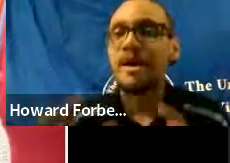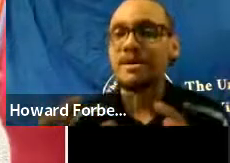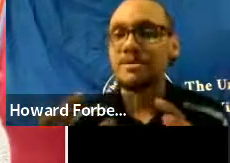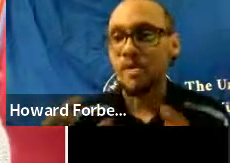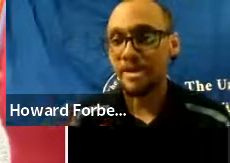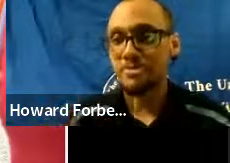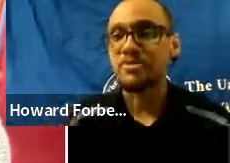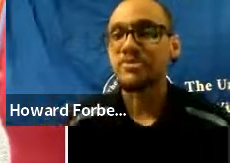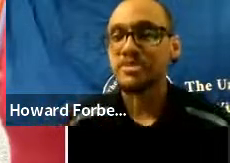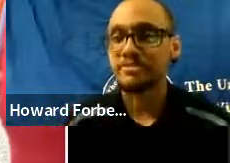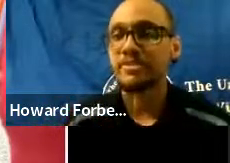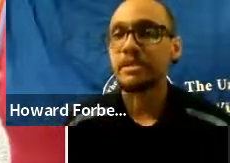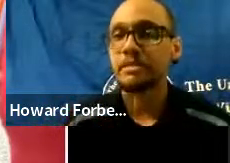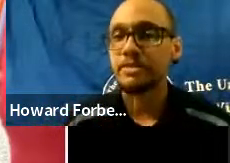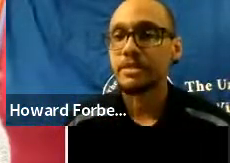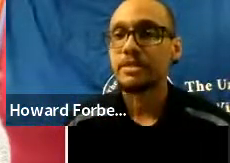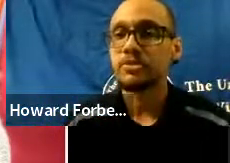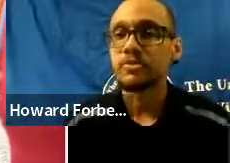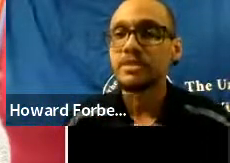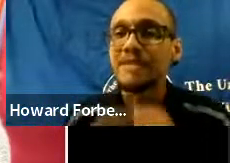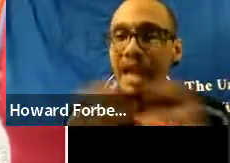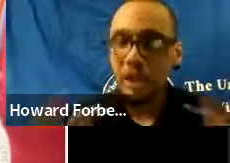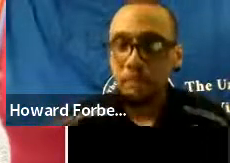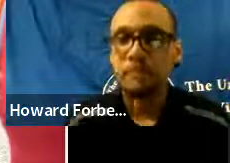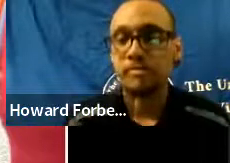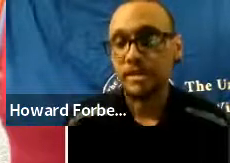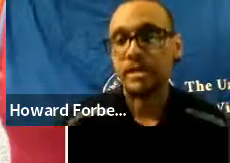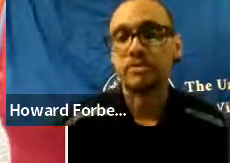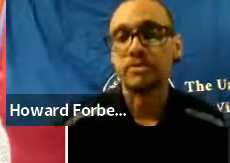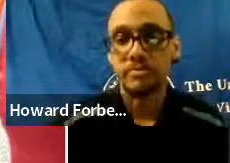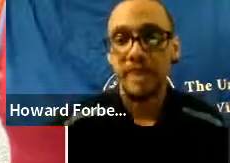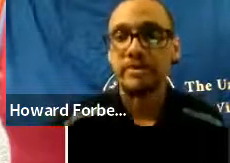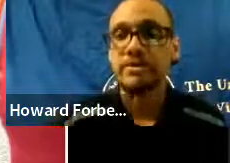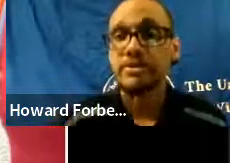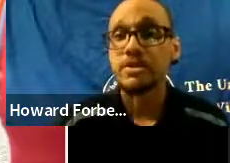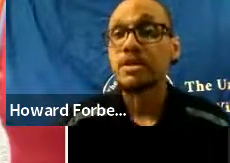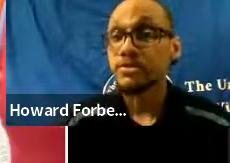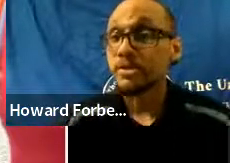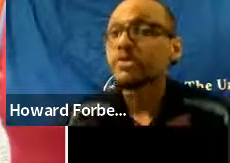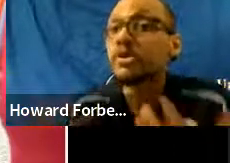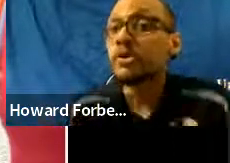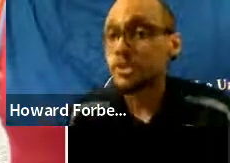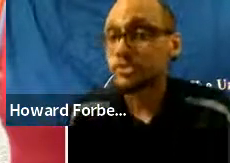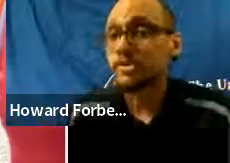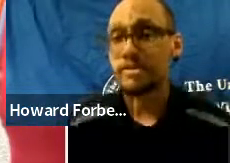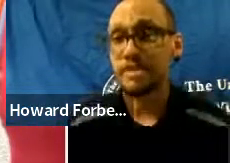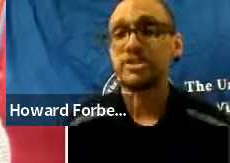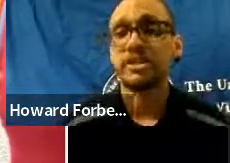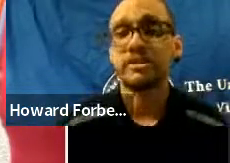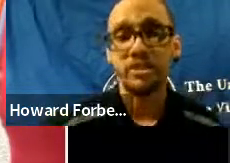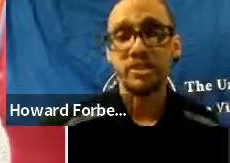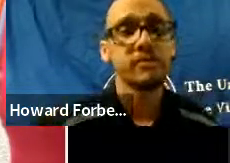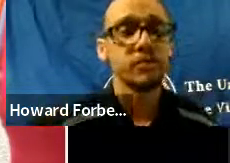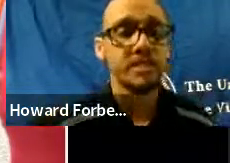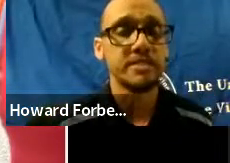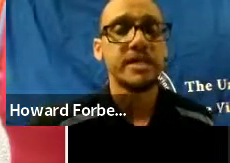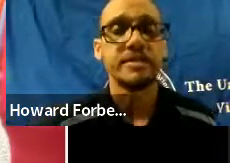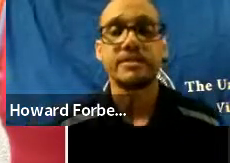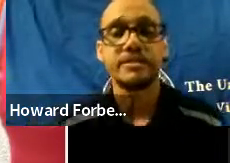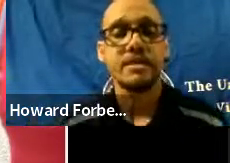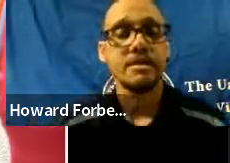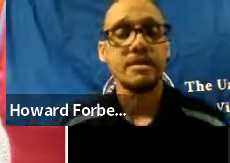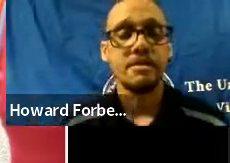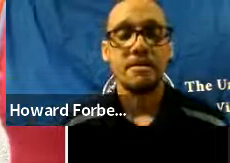this is why YOE was developed, to help break down those barriers so that we could train the next generation of